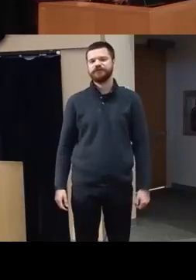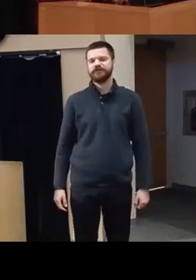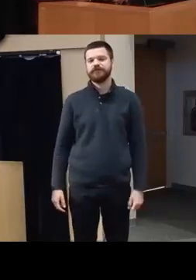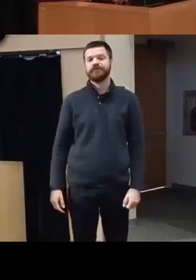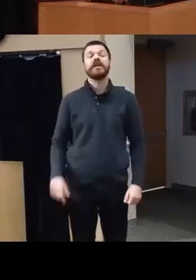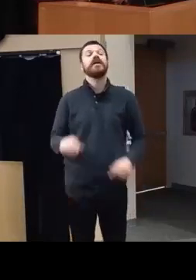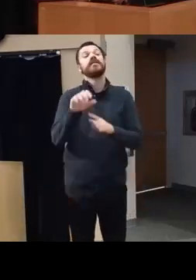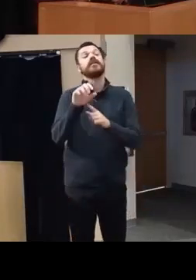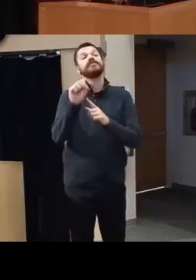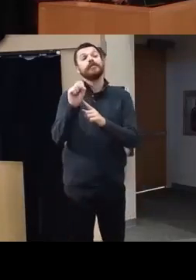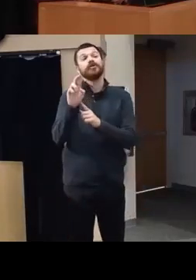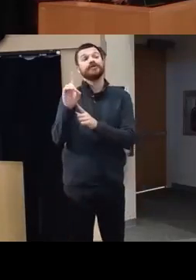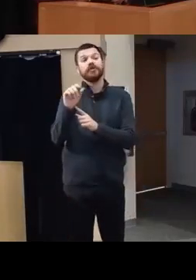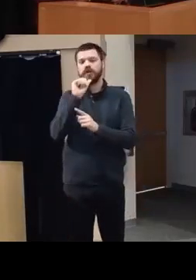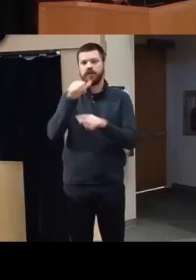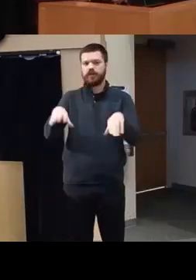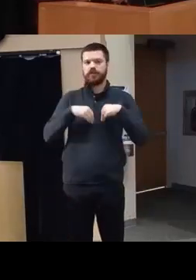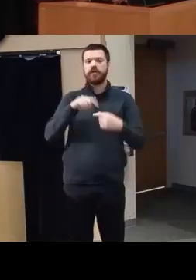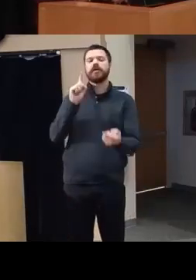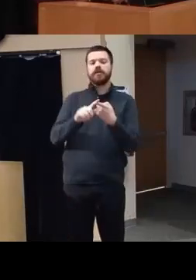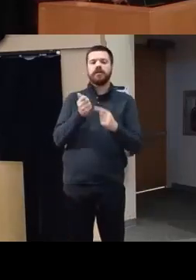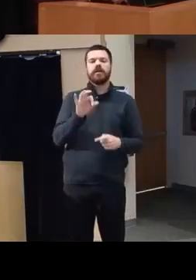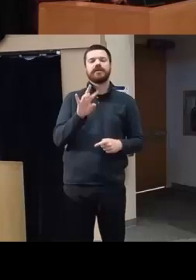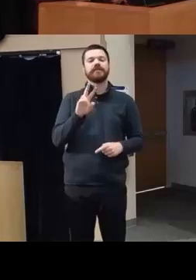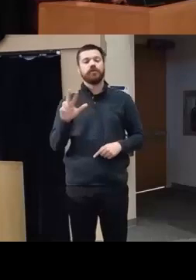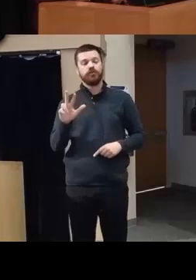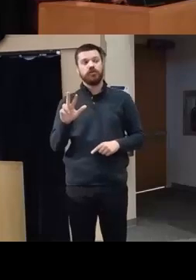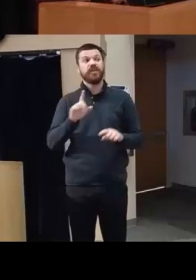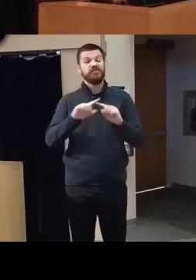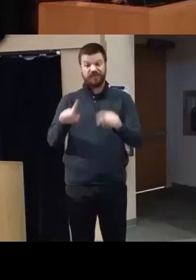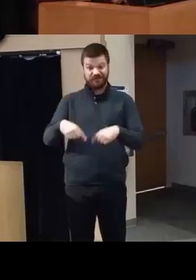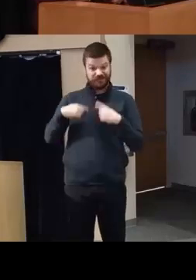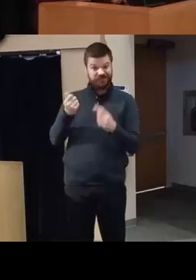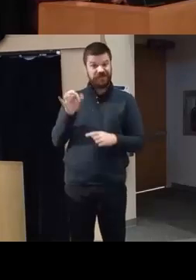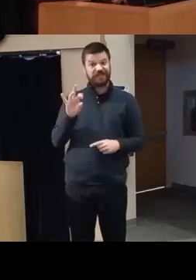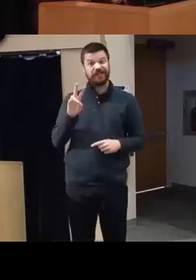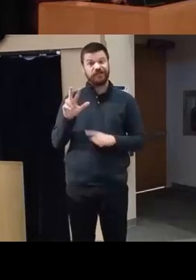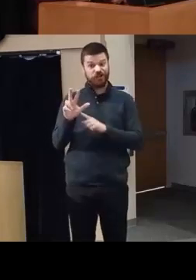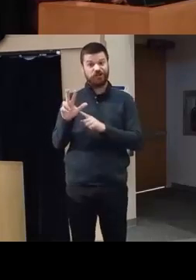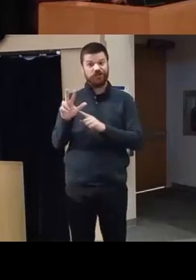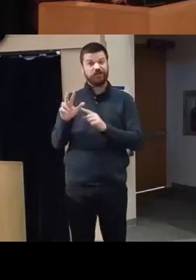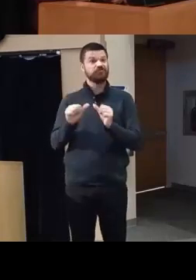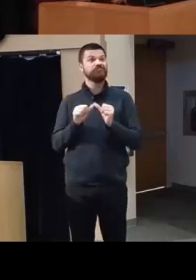with substance use disorder until 1973, but since then it's been part of the landscape